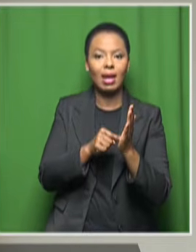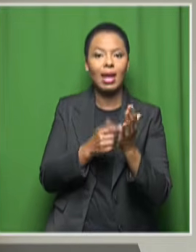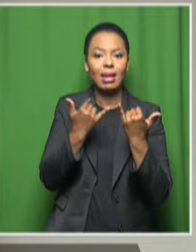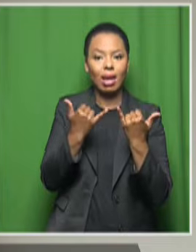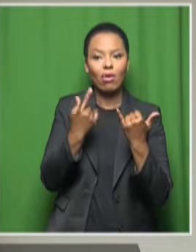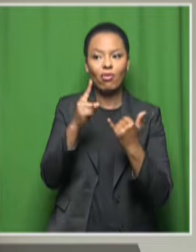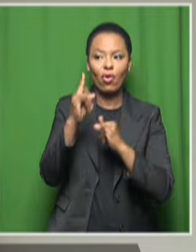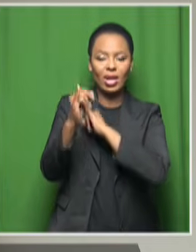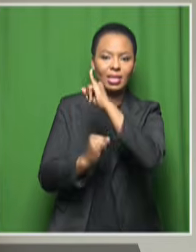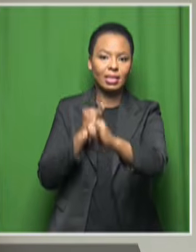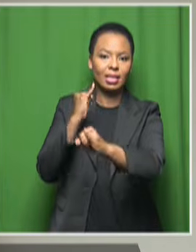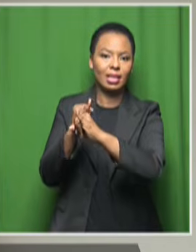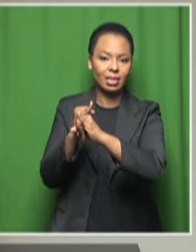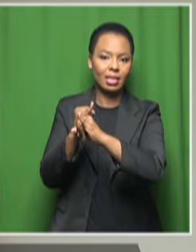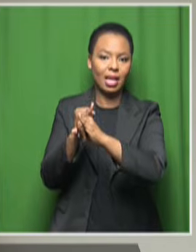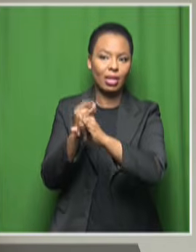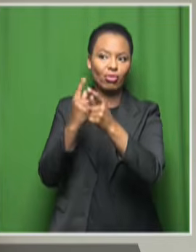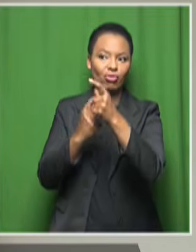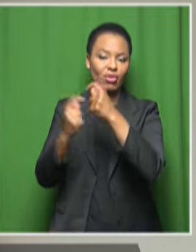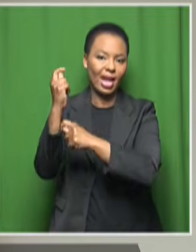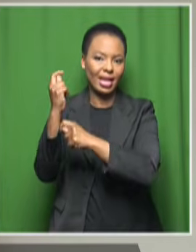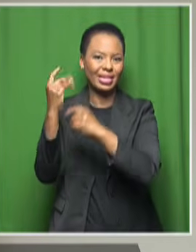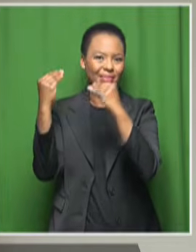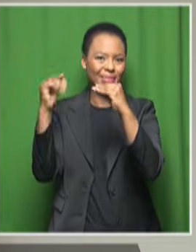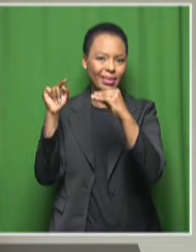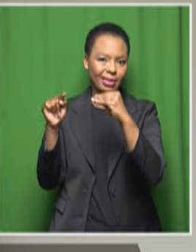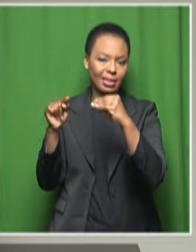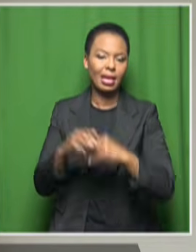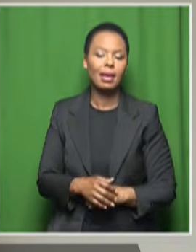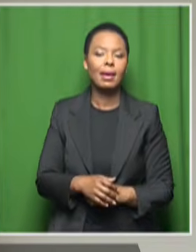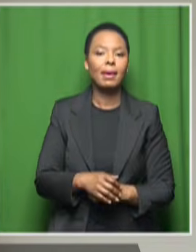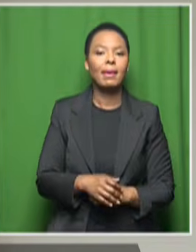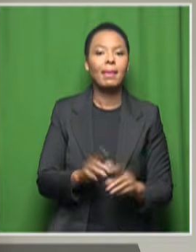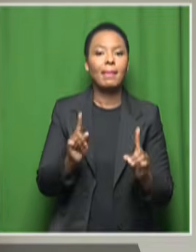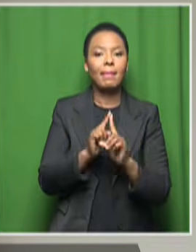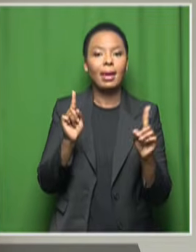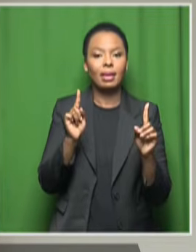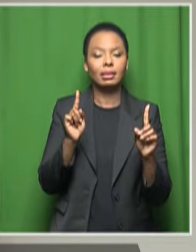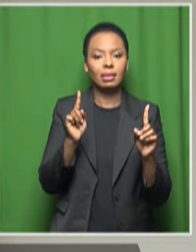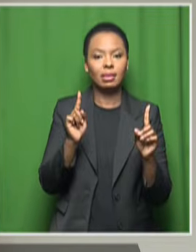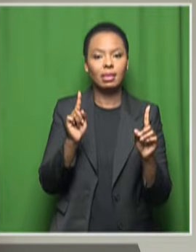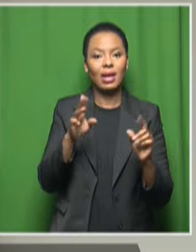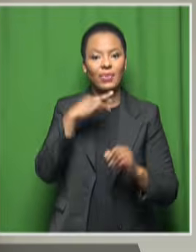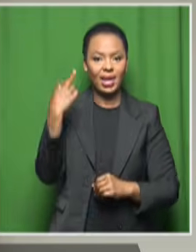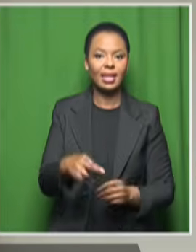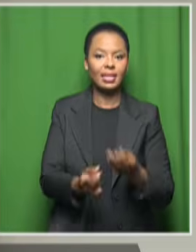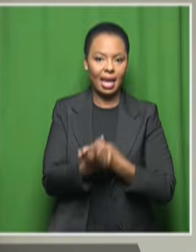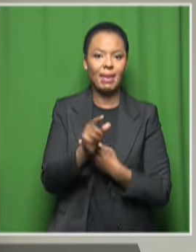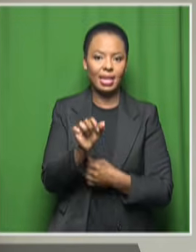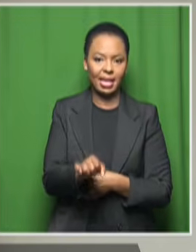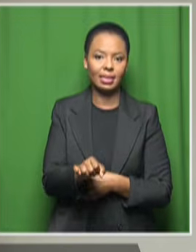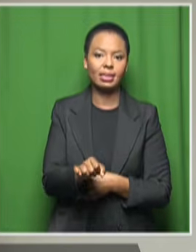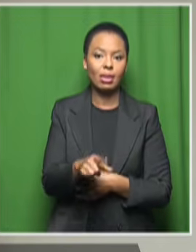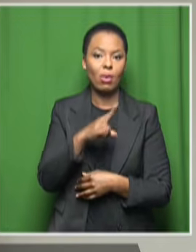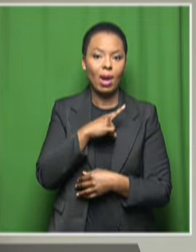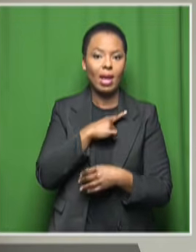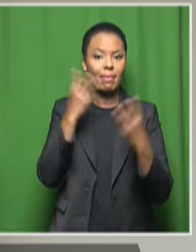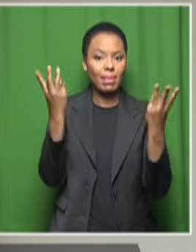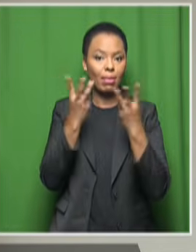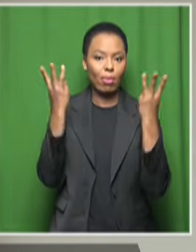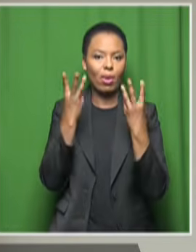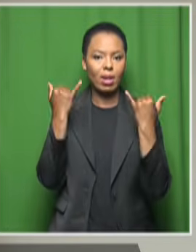on international trading, but rather the fact that it's a reality that people